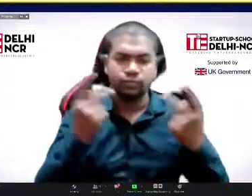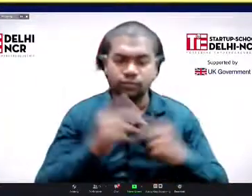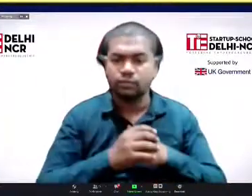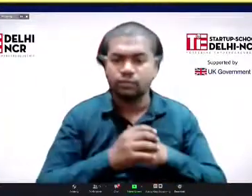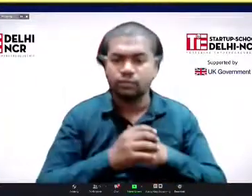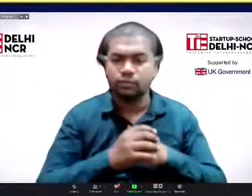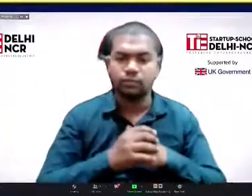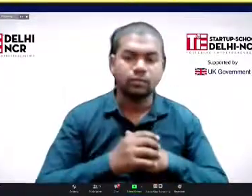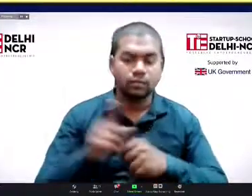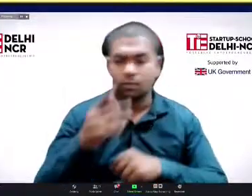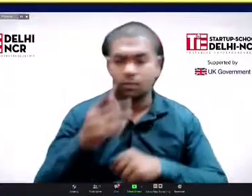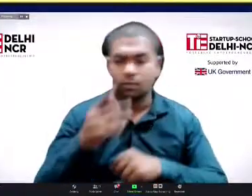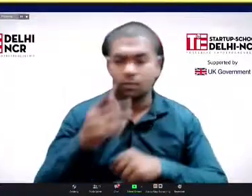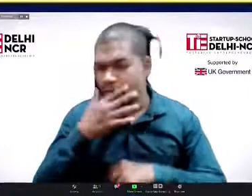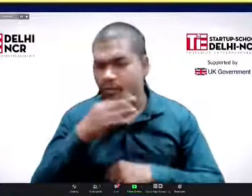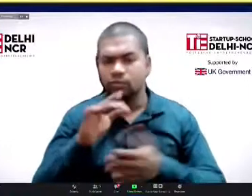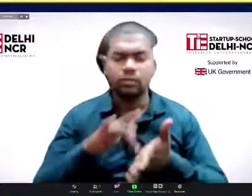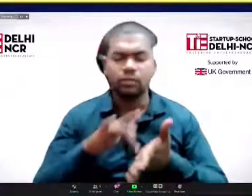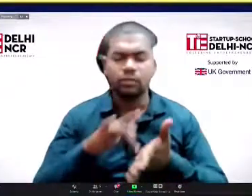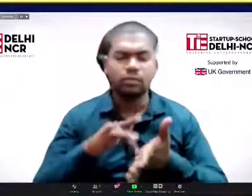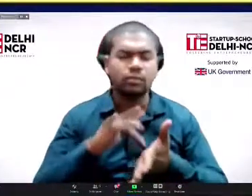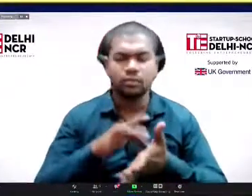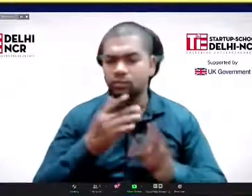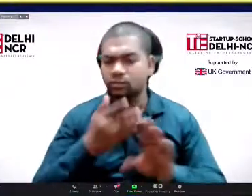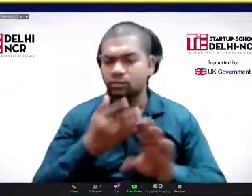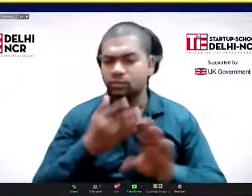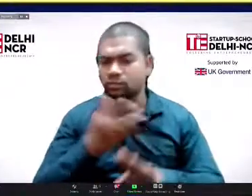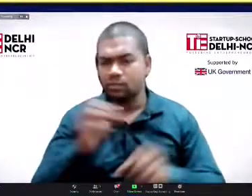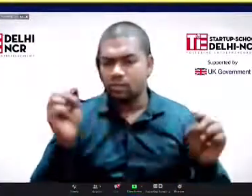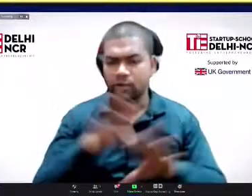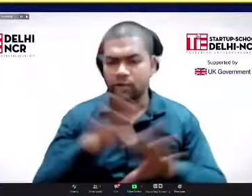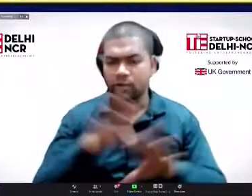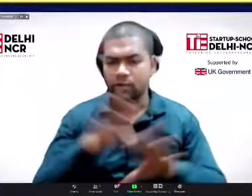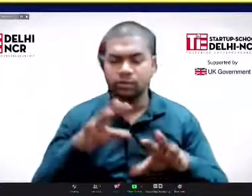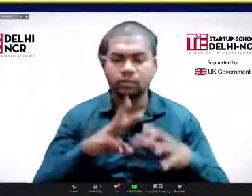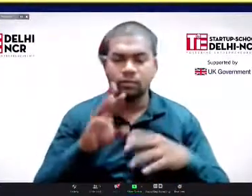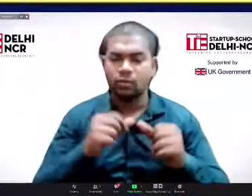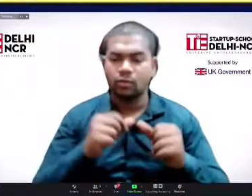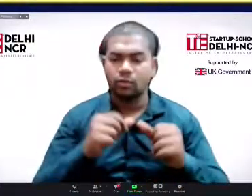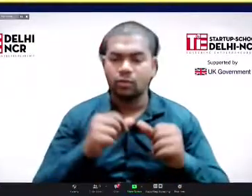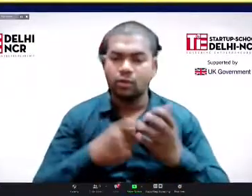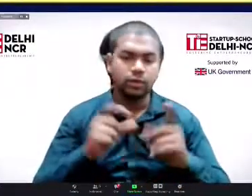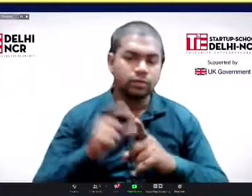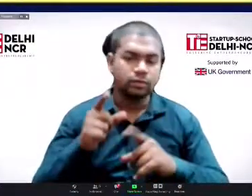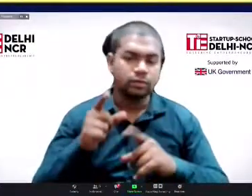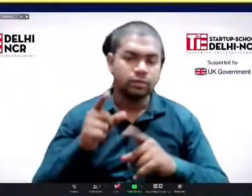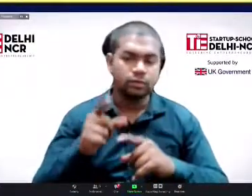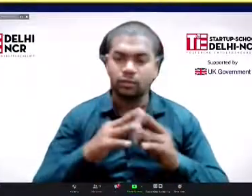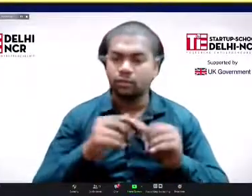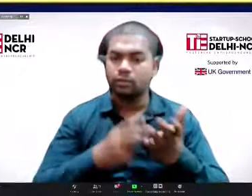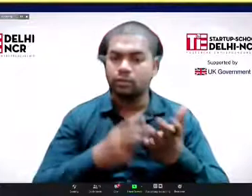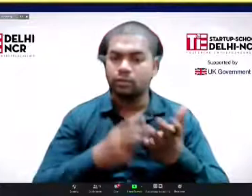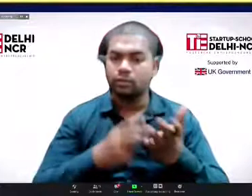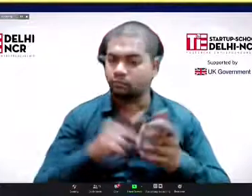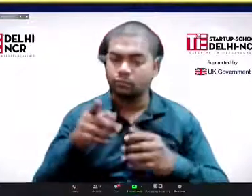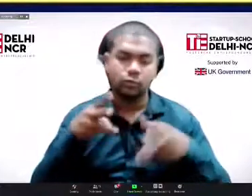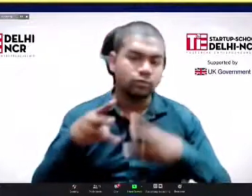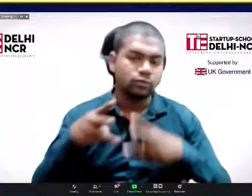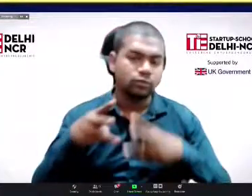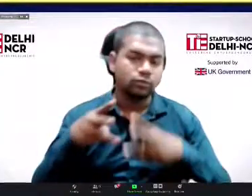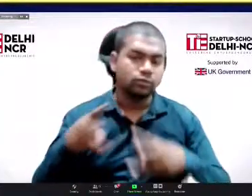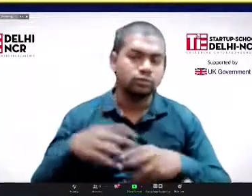but it's quite a beautiful case study where somebody has done a magic wand. And that magic wand is just a way to